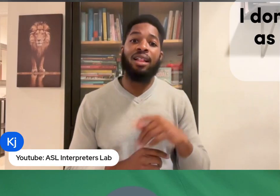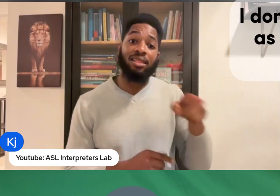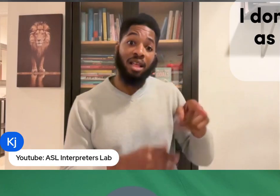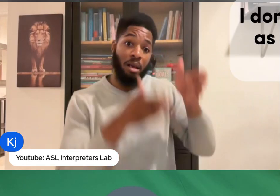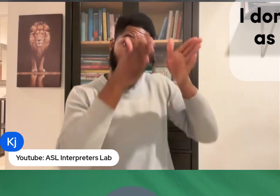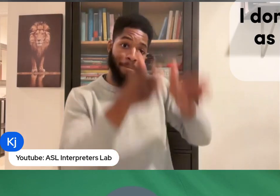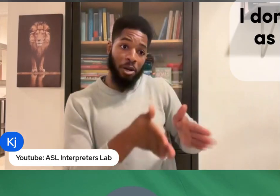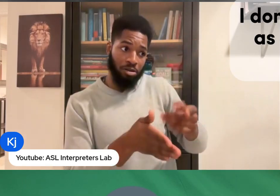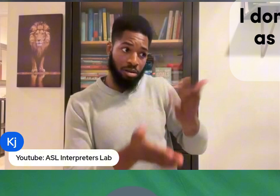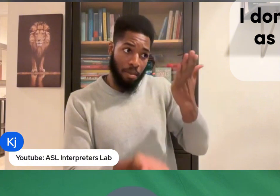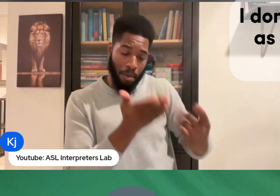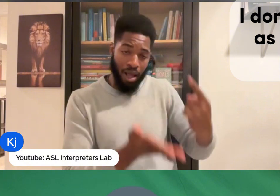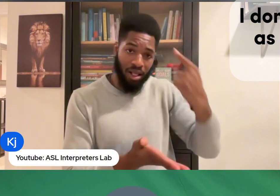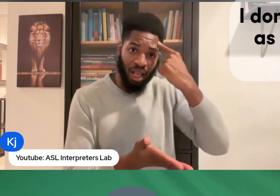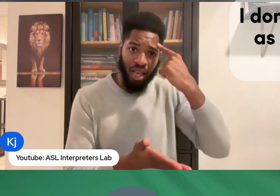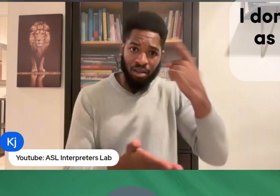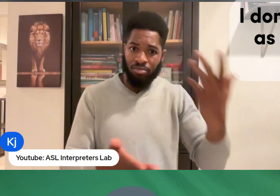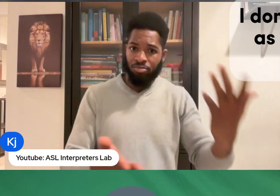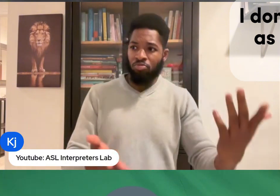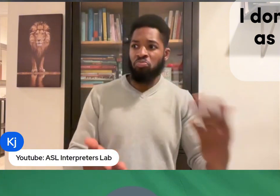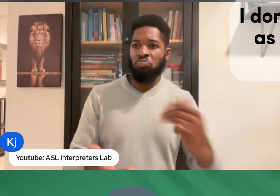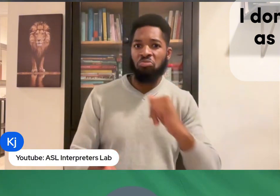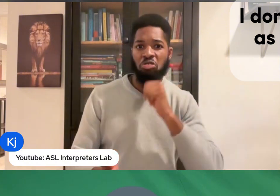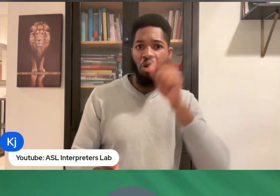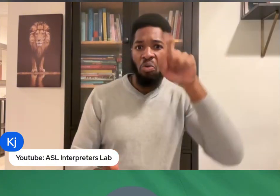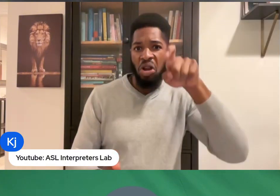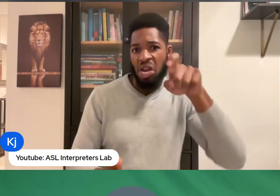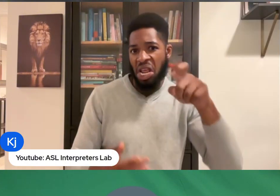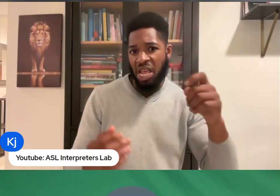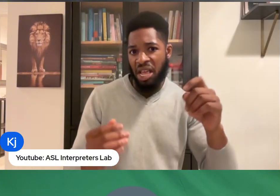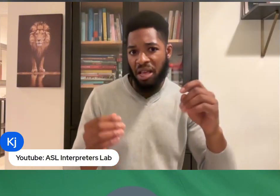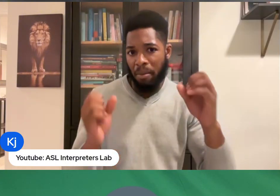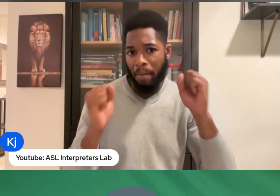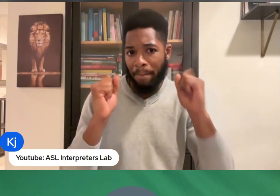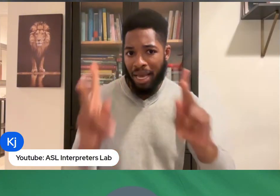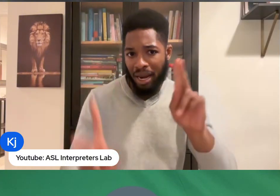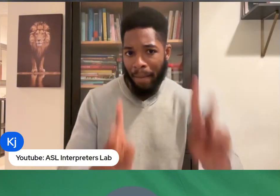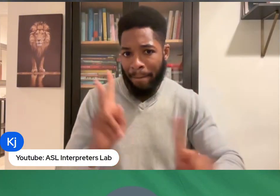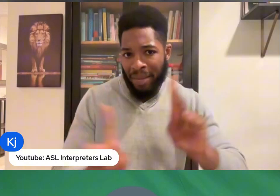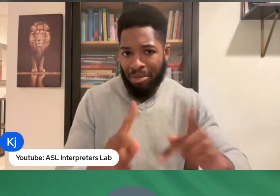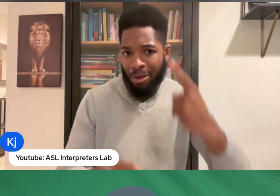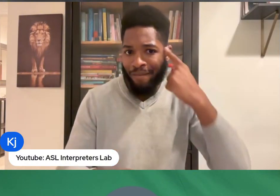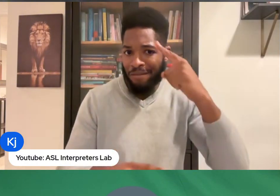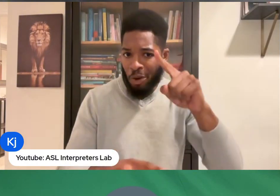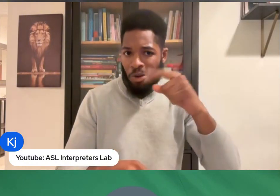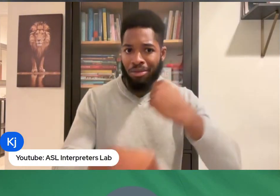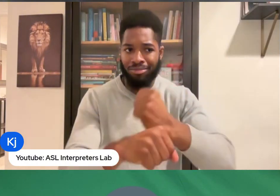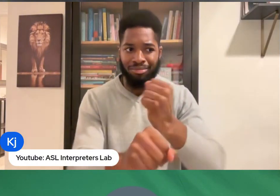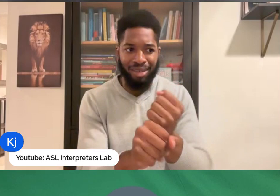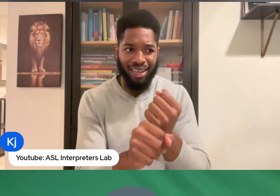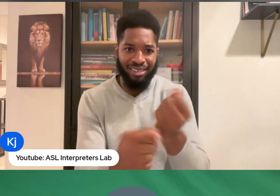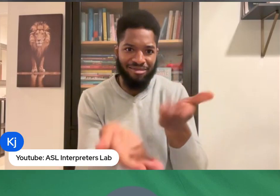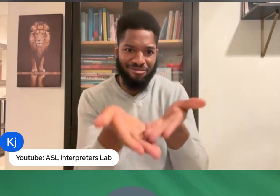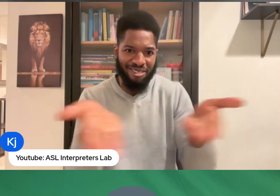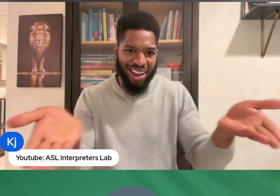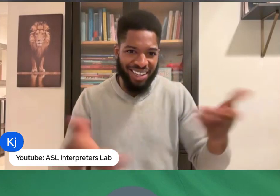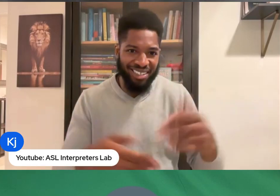as many humans to produce products or a